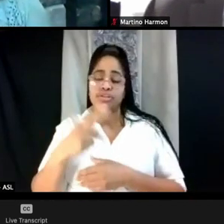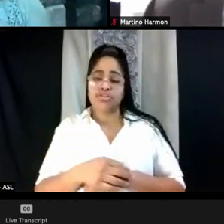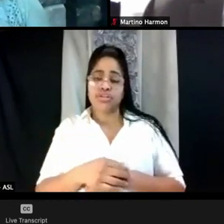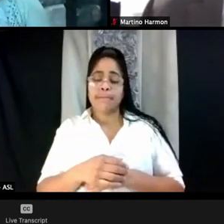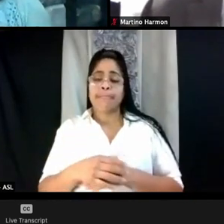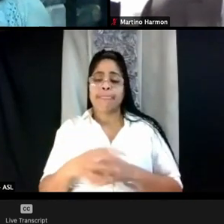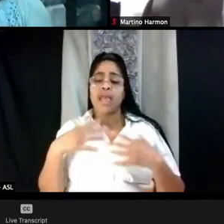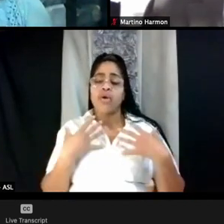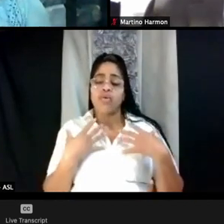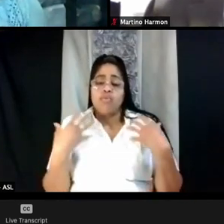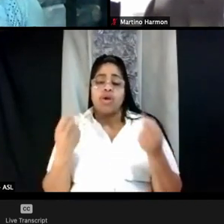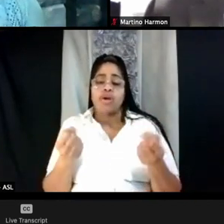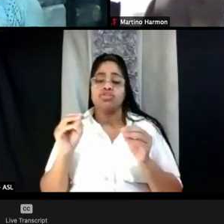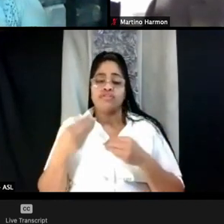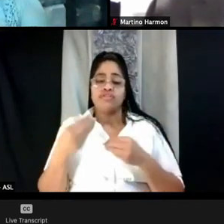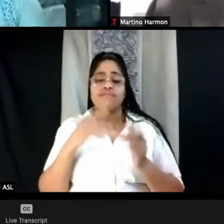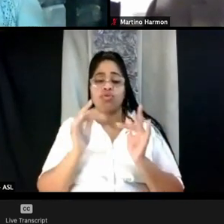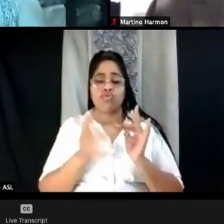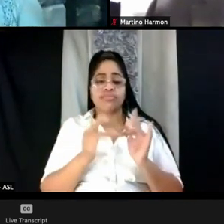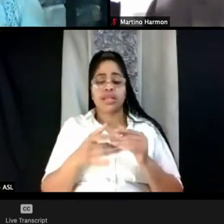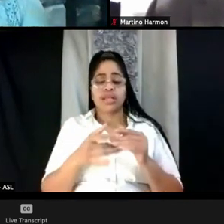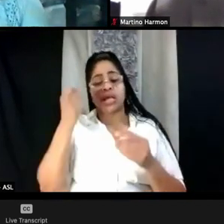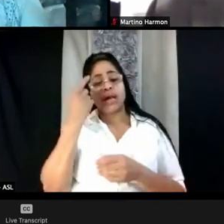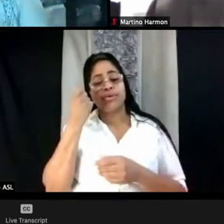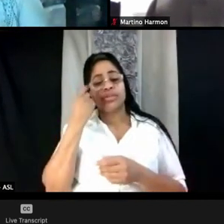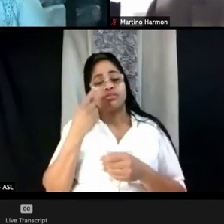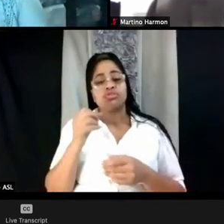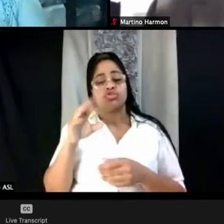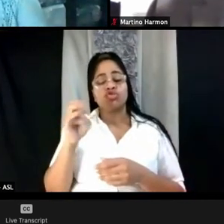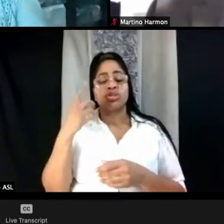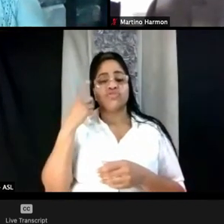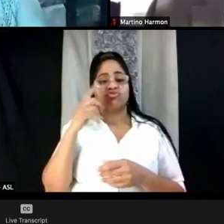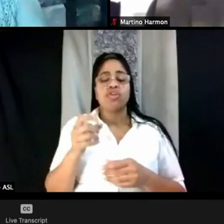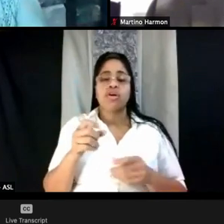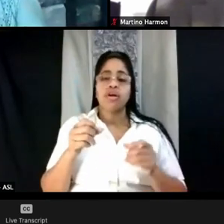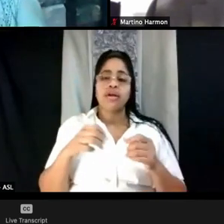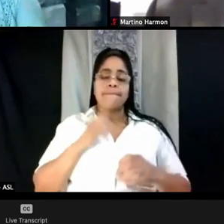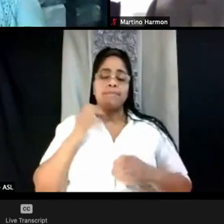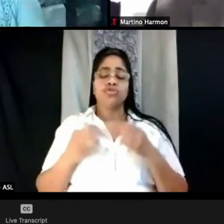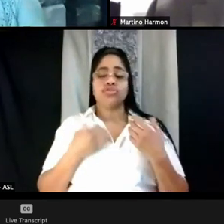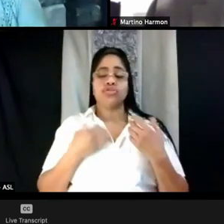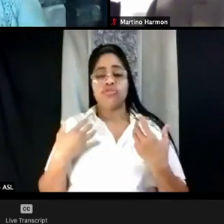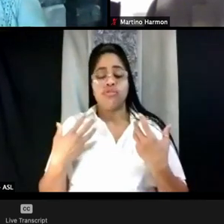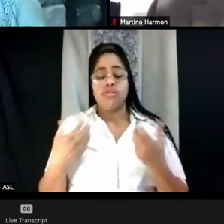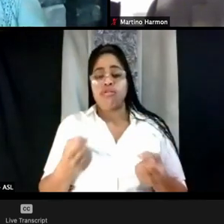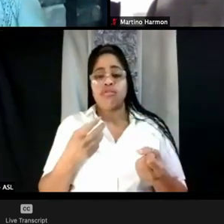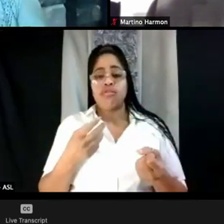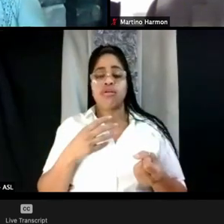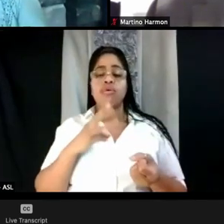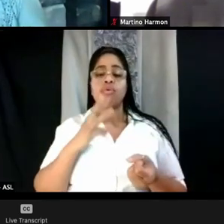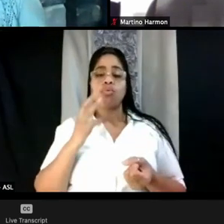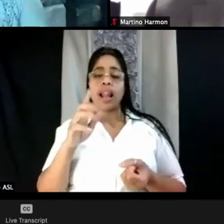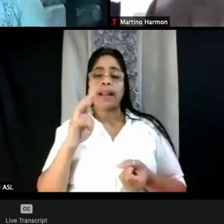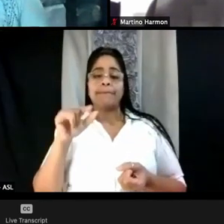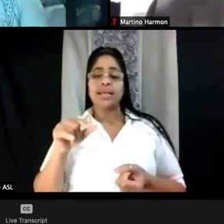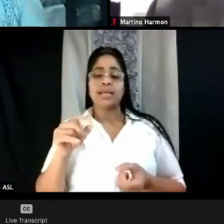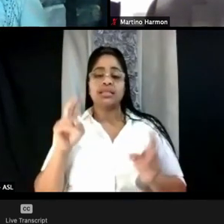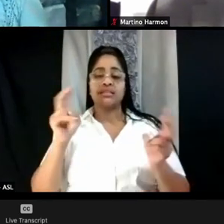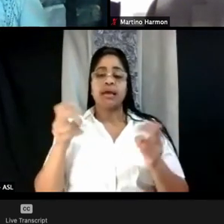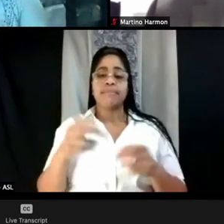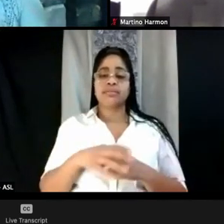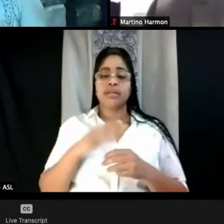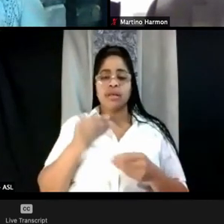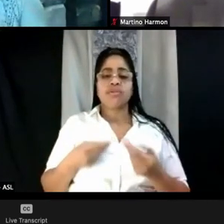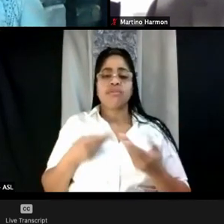Office has a website, a comprehensive source for emotional health and well-being topics, and the site coordinates with the many partners providing emotional